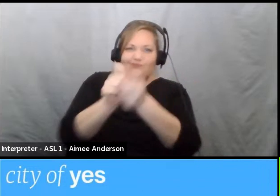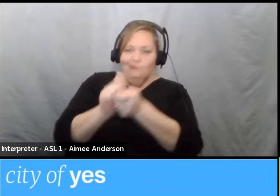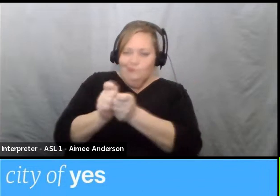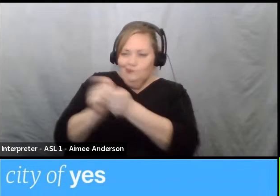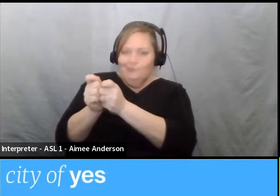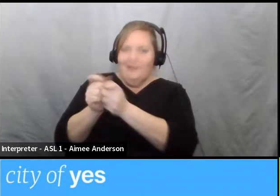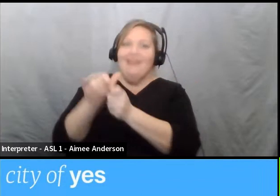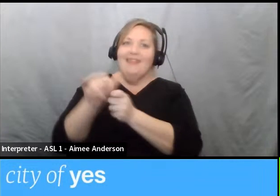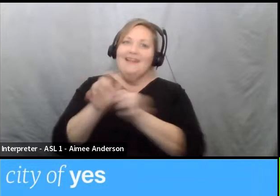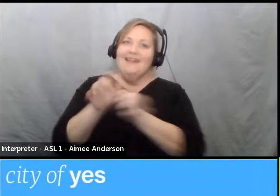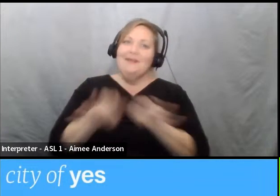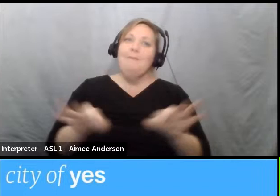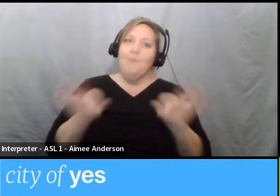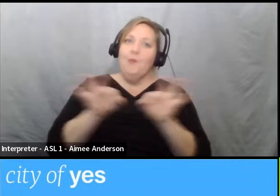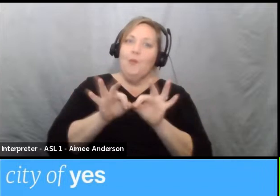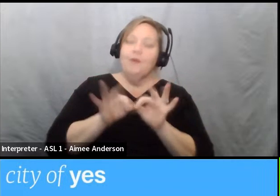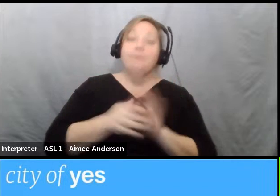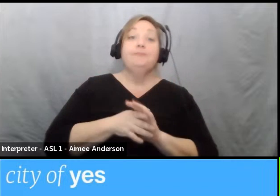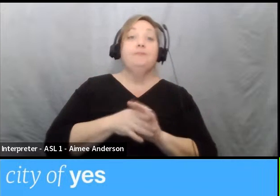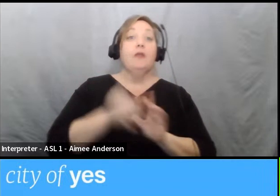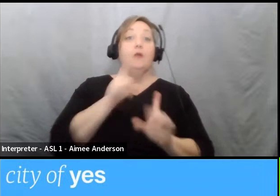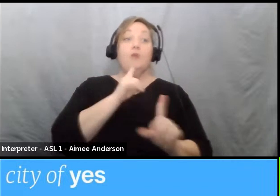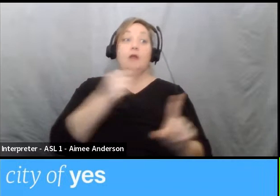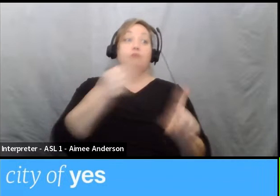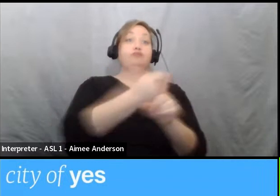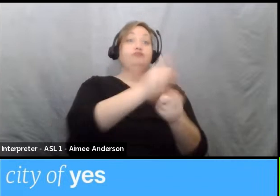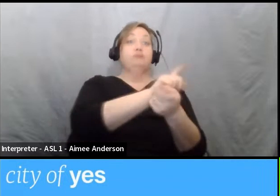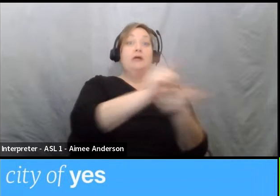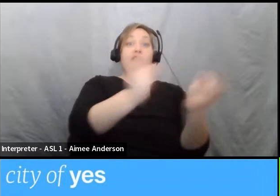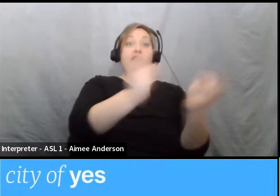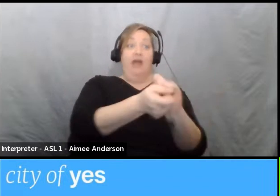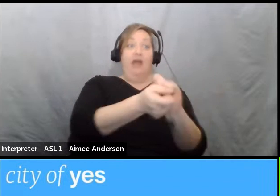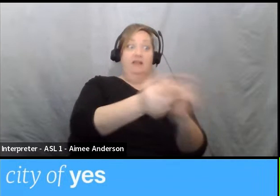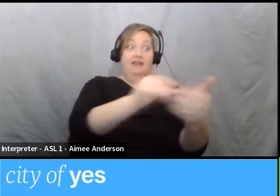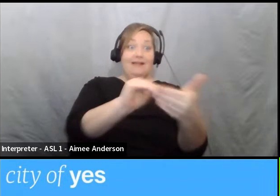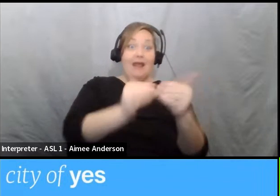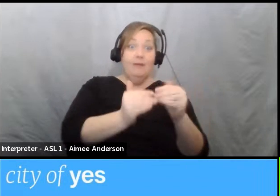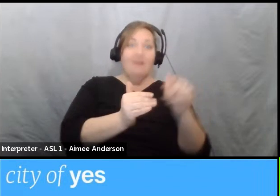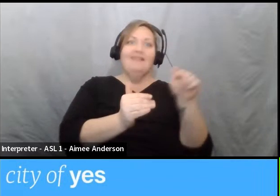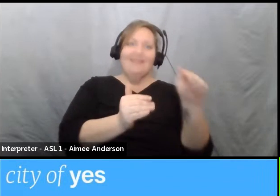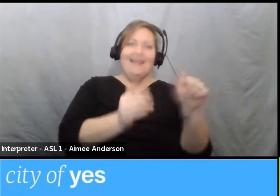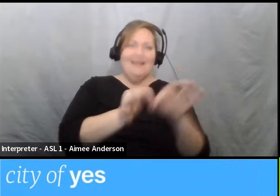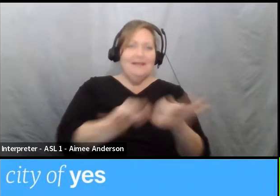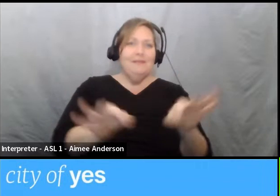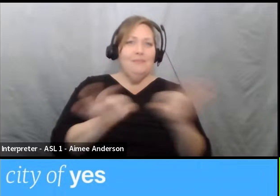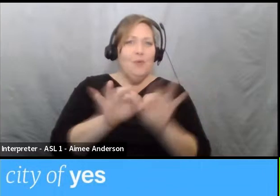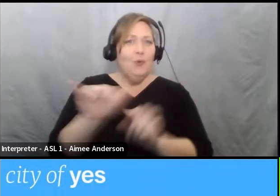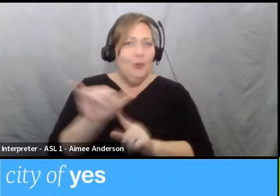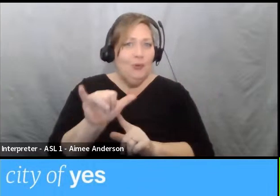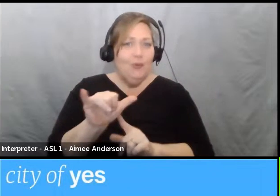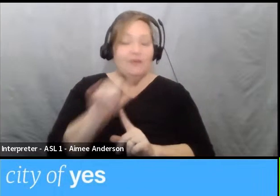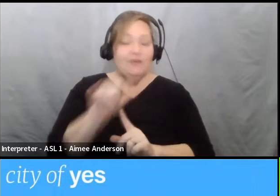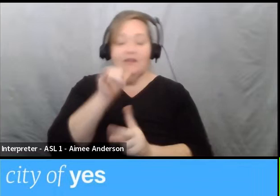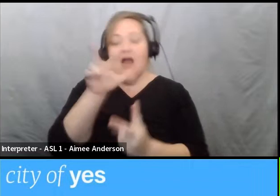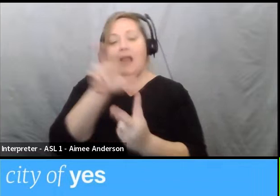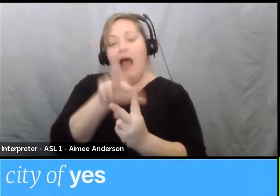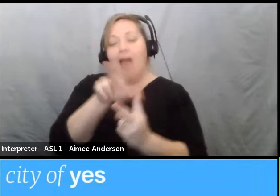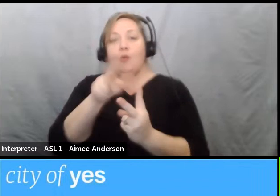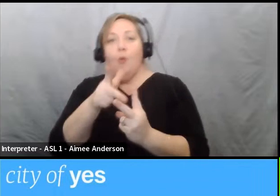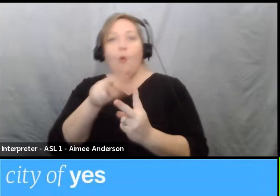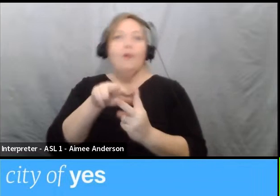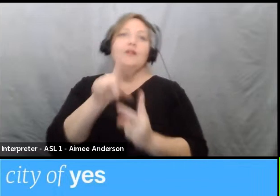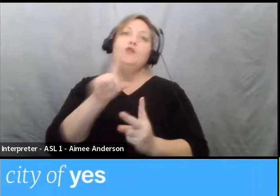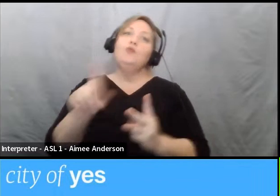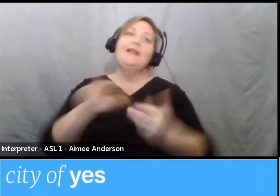occasion. More significant changes in particular neighborhoods, that's also important. So it's not either or. These are very